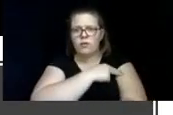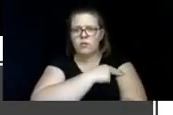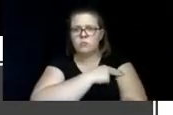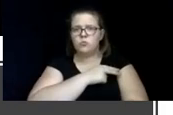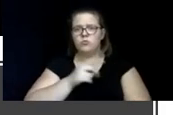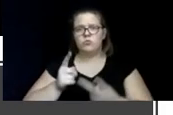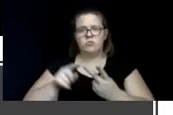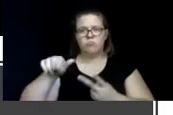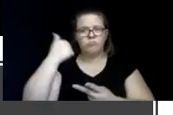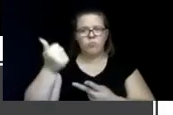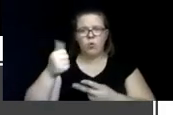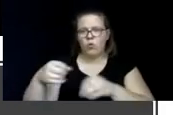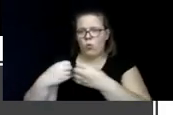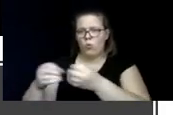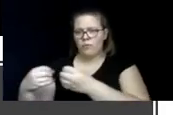organizations.